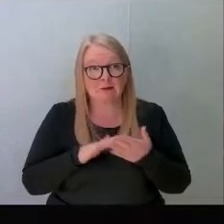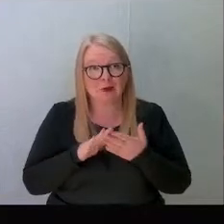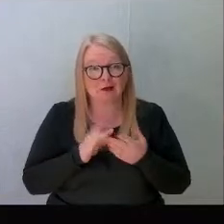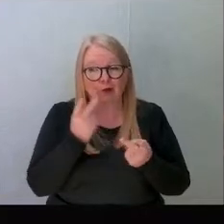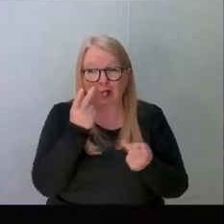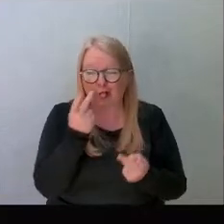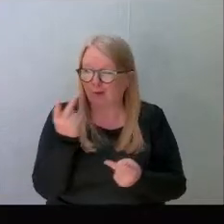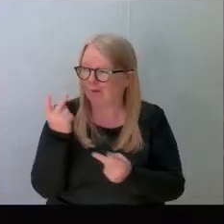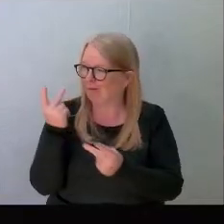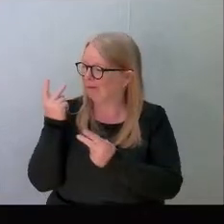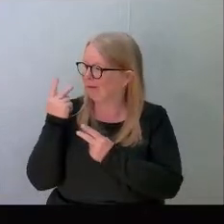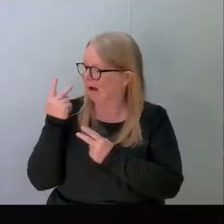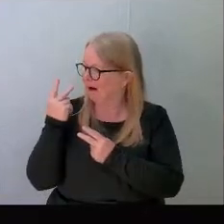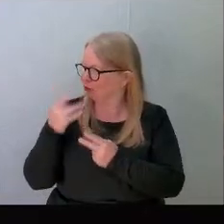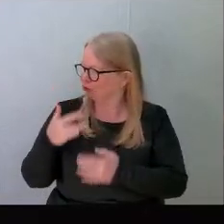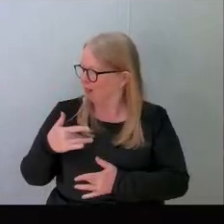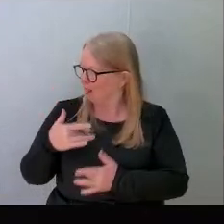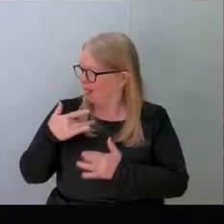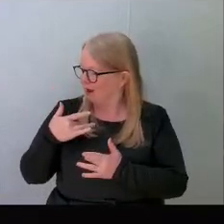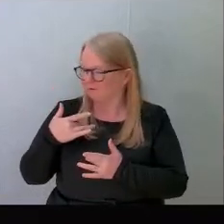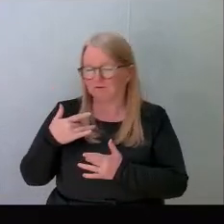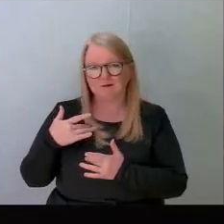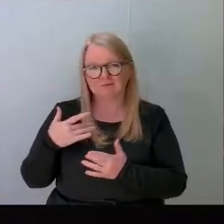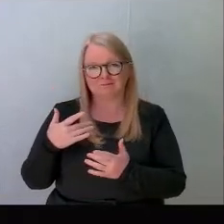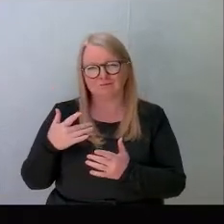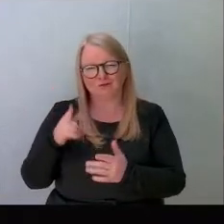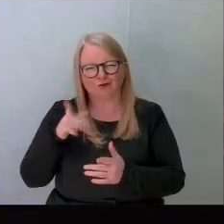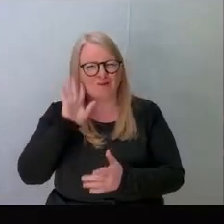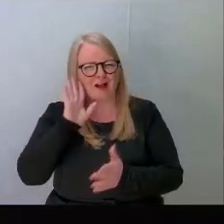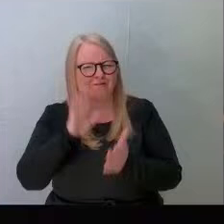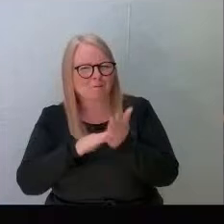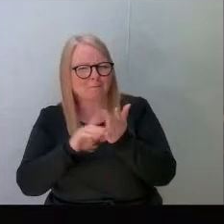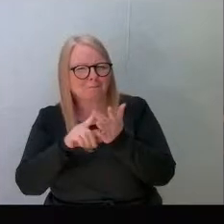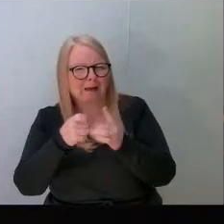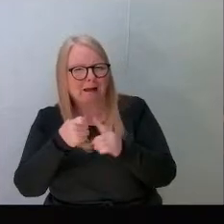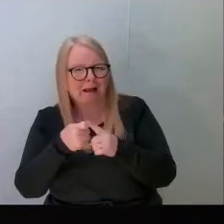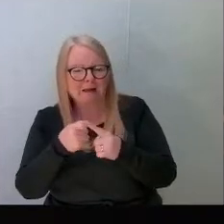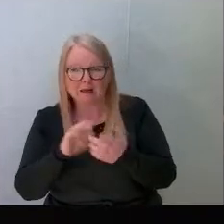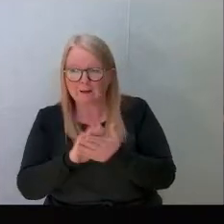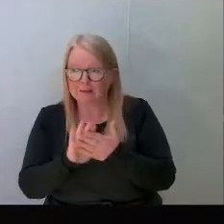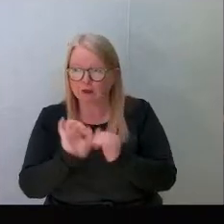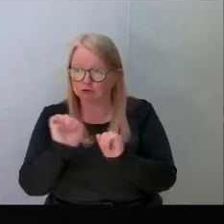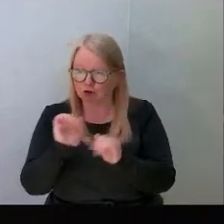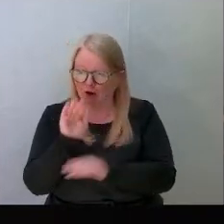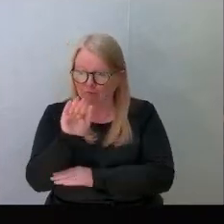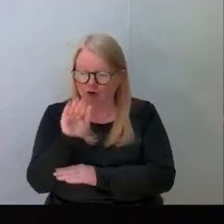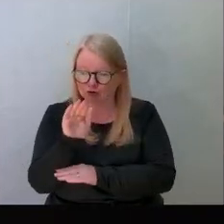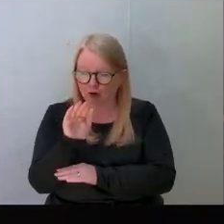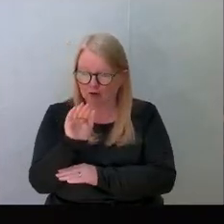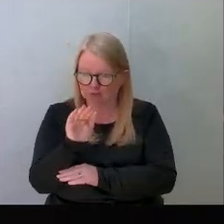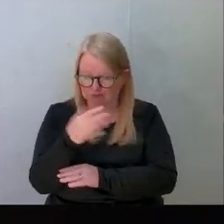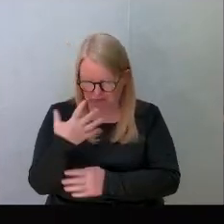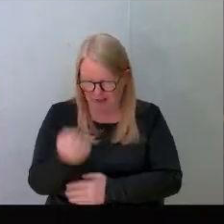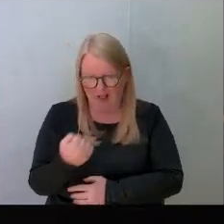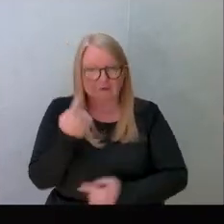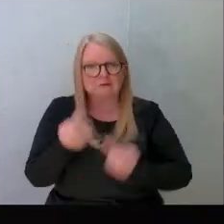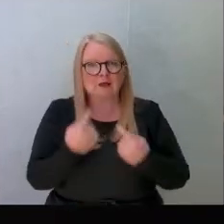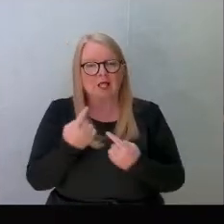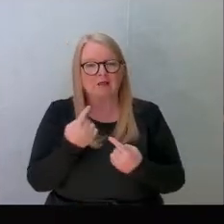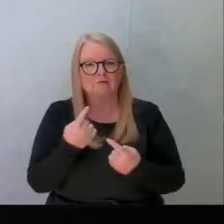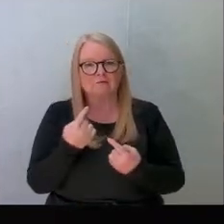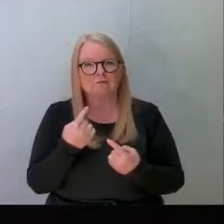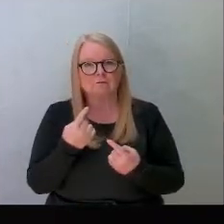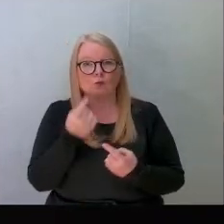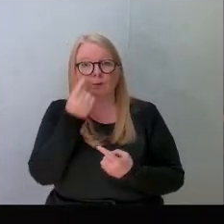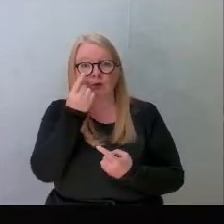life lived, as you've heard from Mike. So your future rests in the palm of your hand, and your potential, I believe,